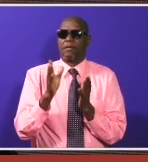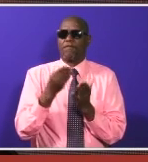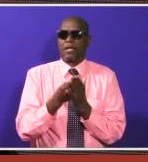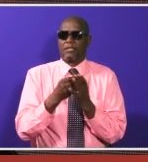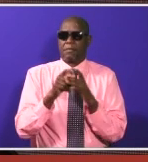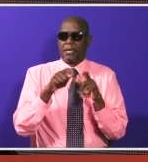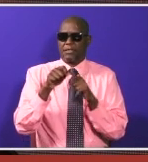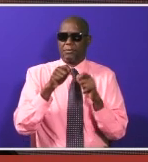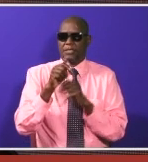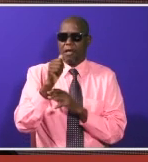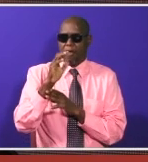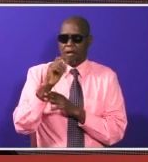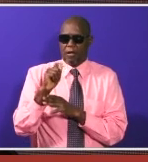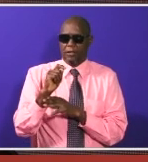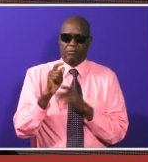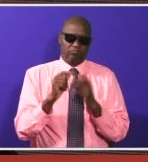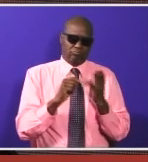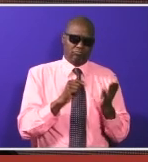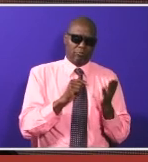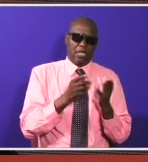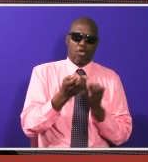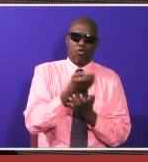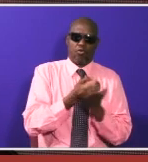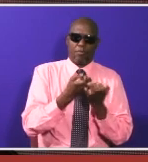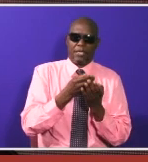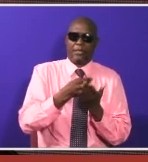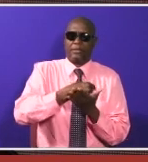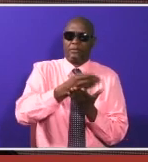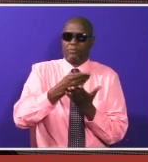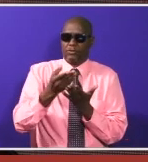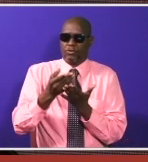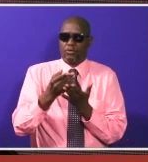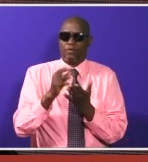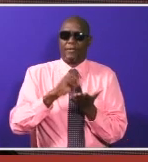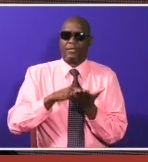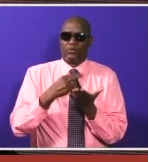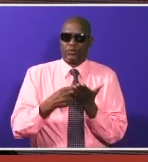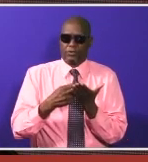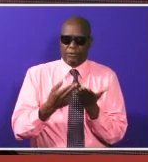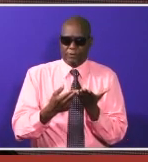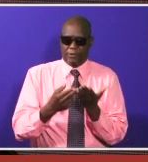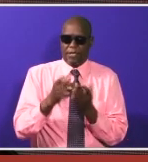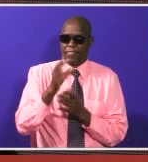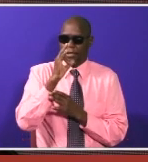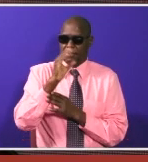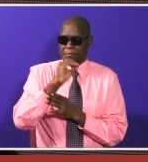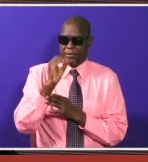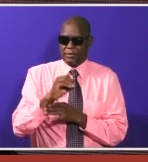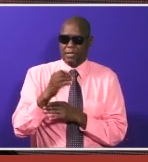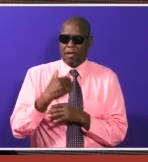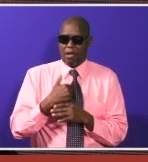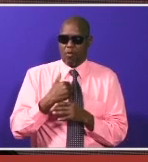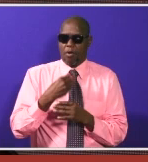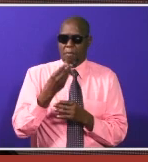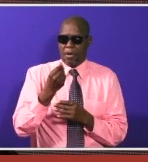the economic distribution of resources, ideally about 30% of our revenue should be going to